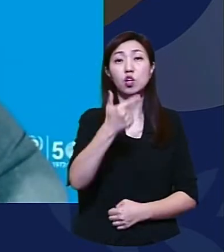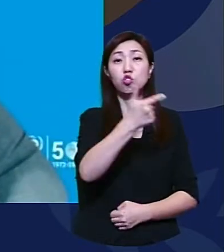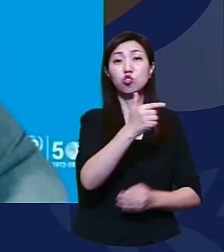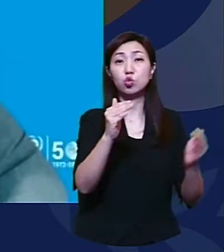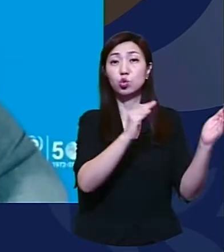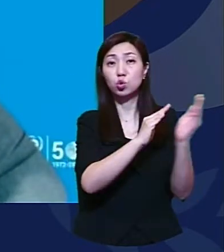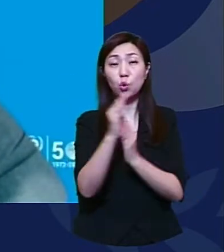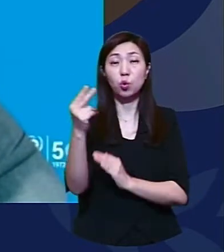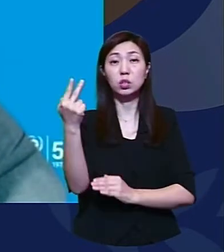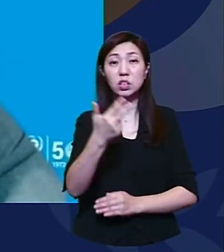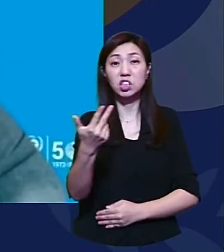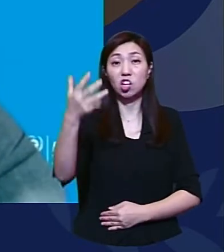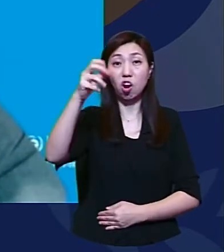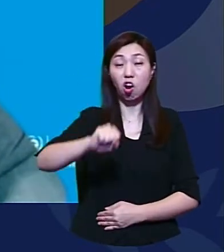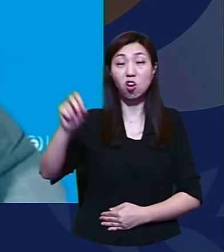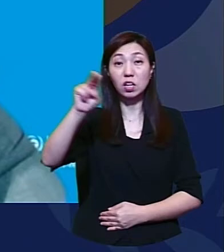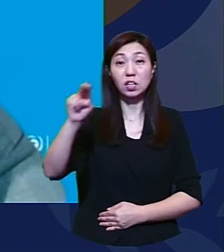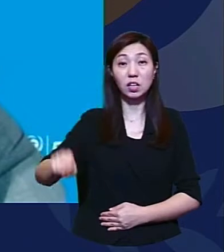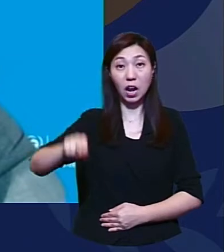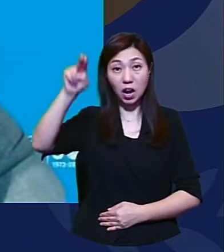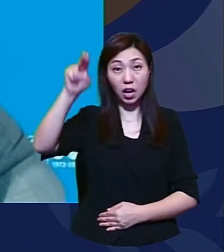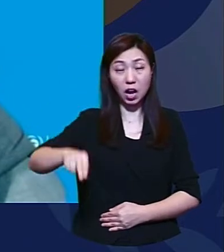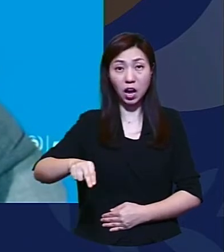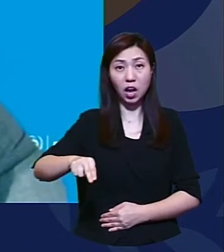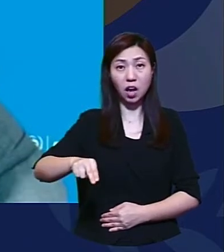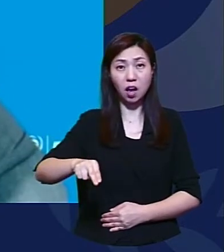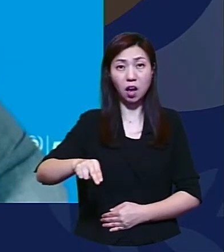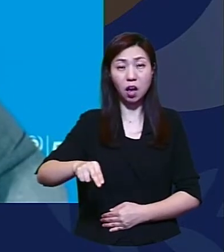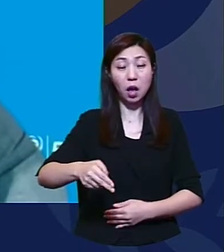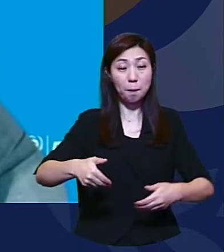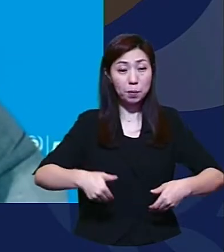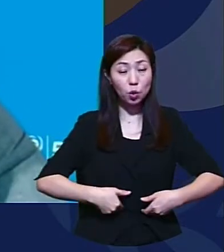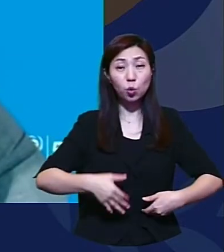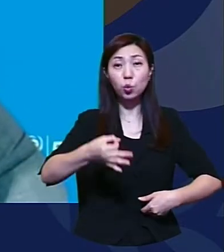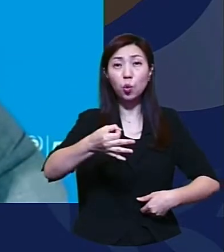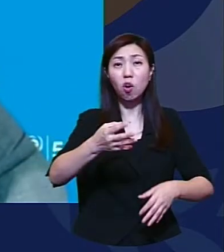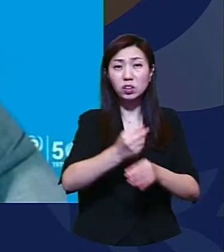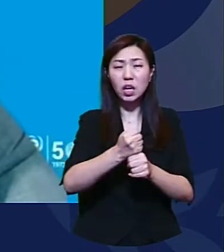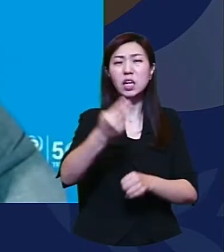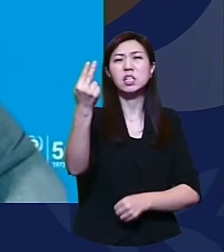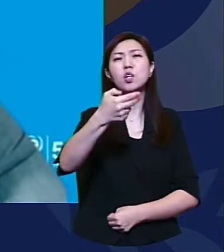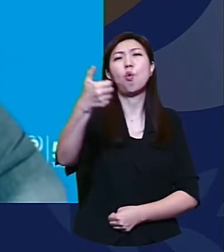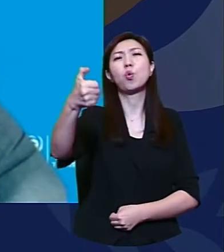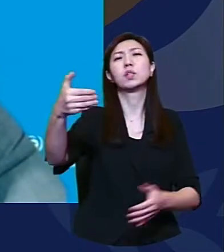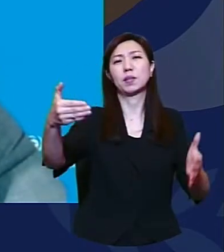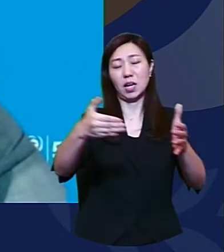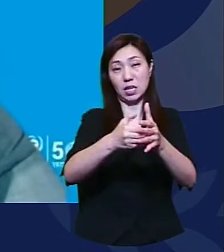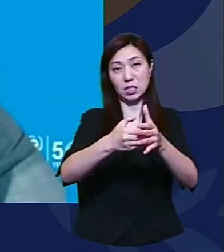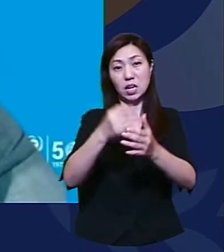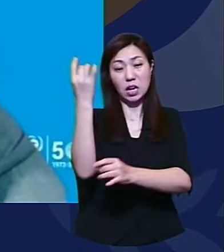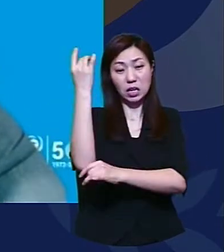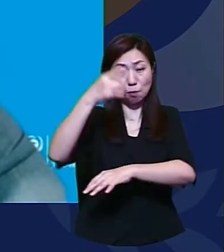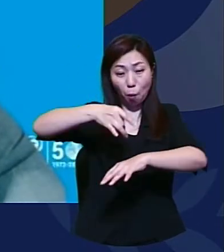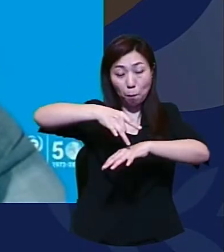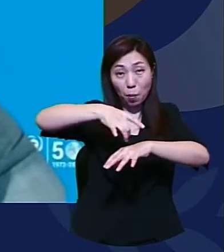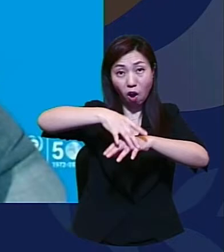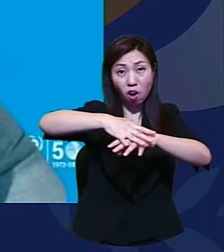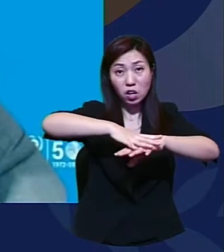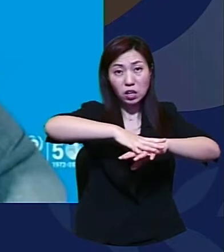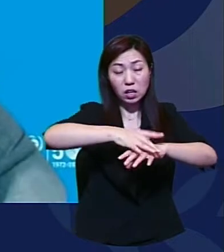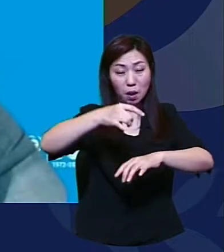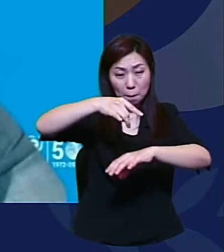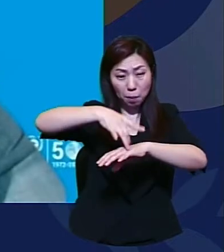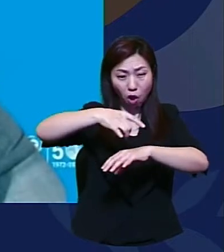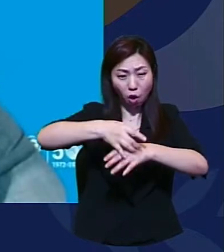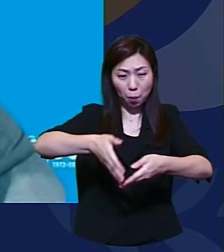until 2050 for infrastructure investment that meets development goals and is aligned with a low carbon,